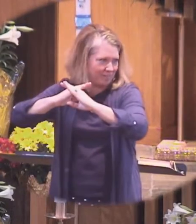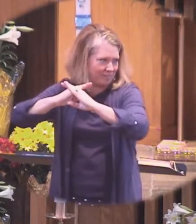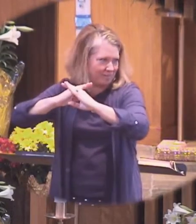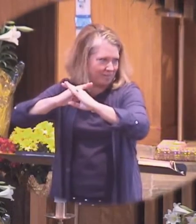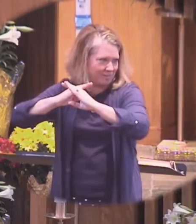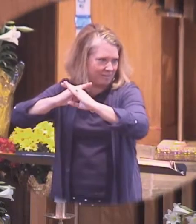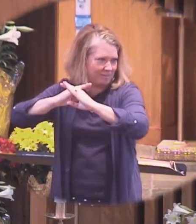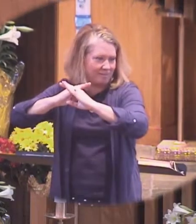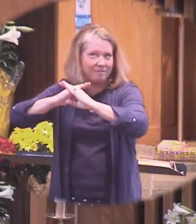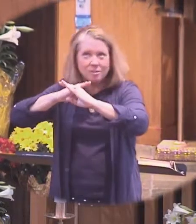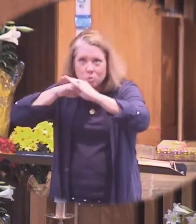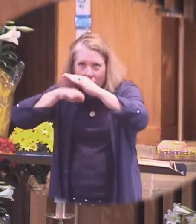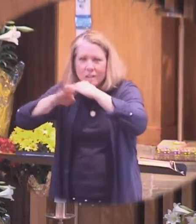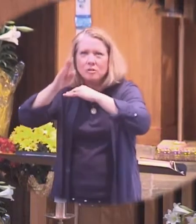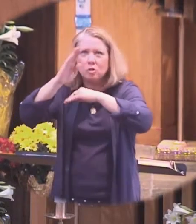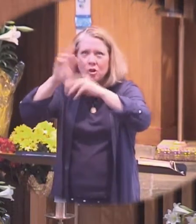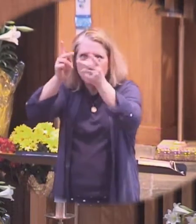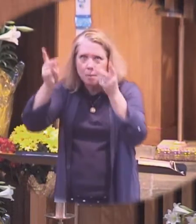us.